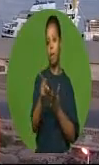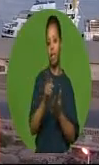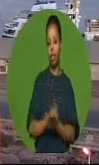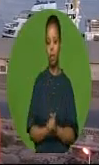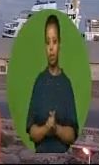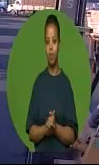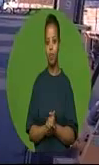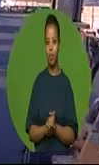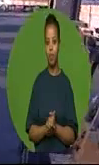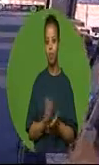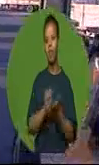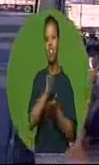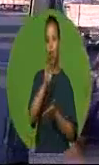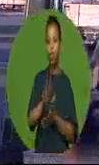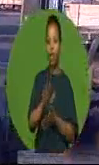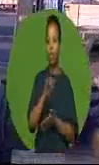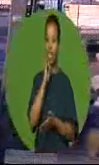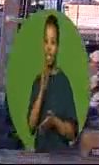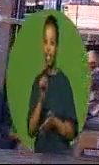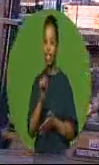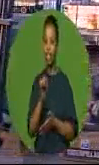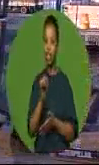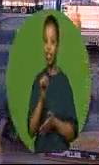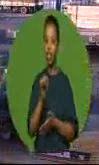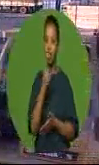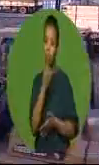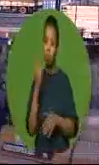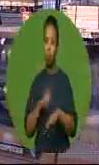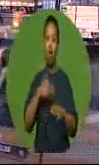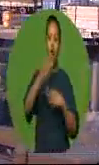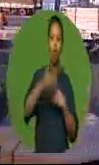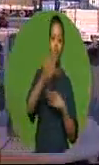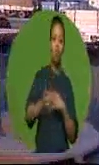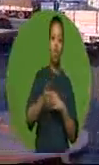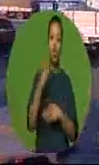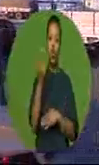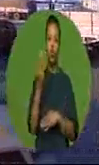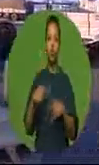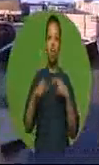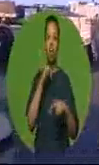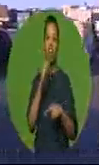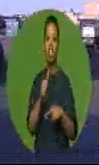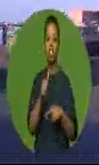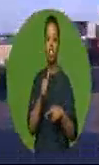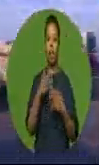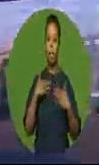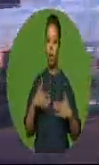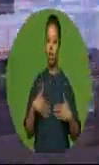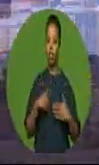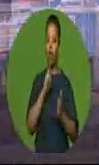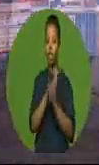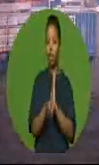payment. Consignment is rarely used between unrelated parties. For